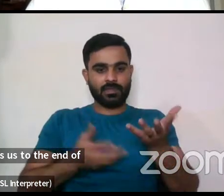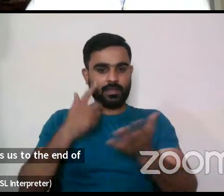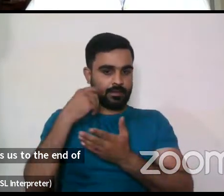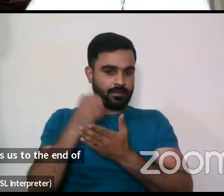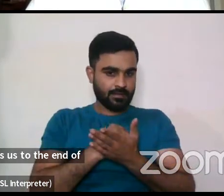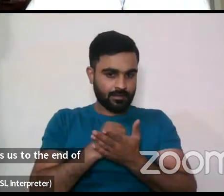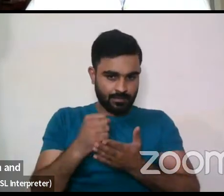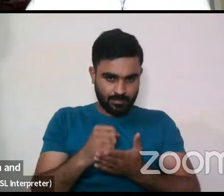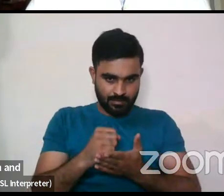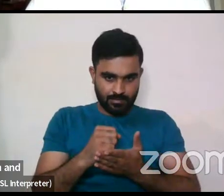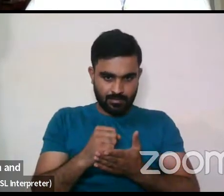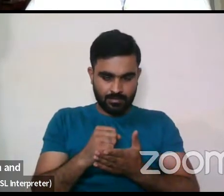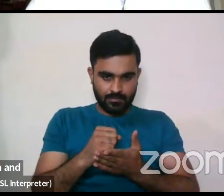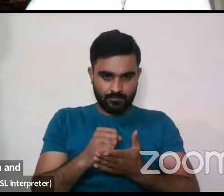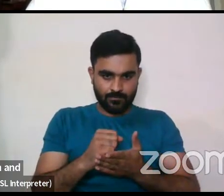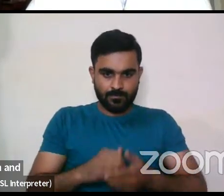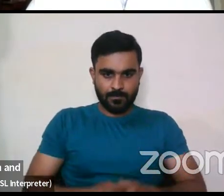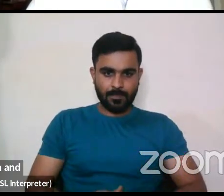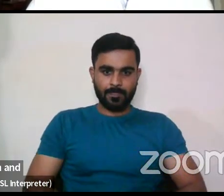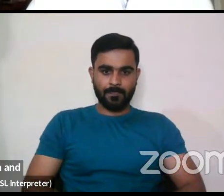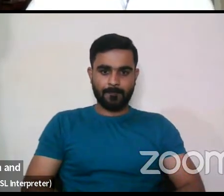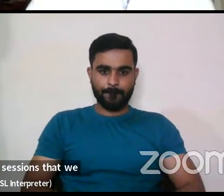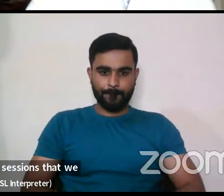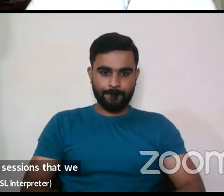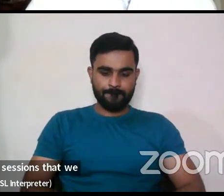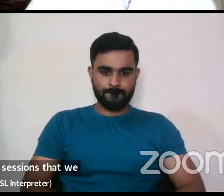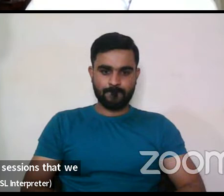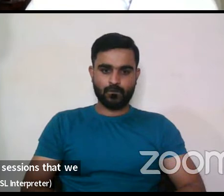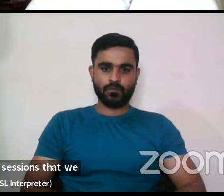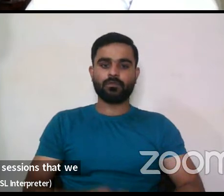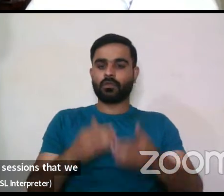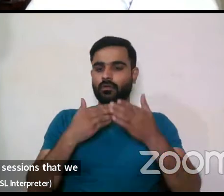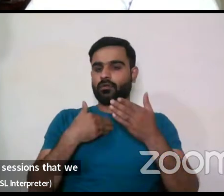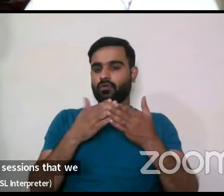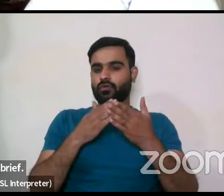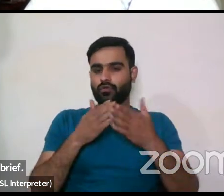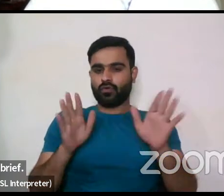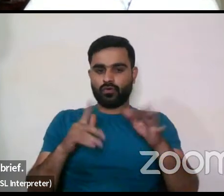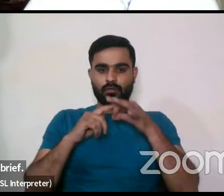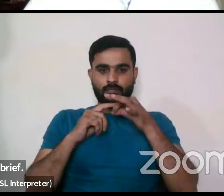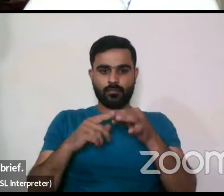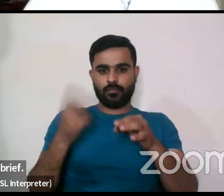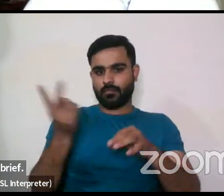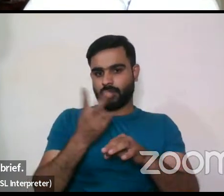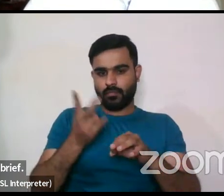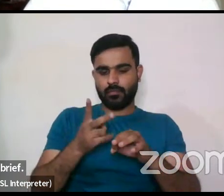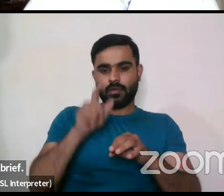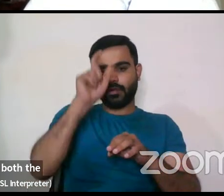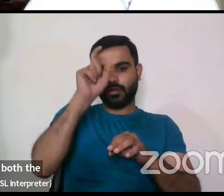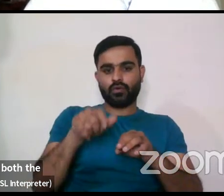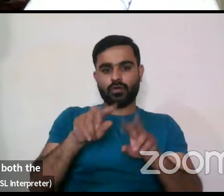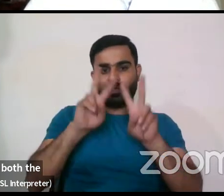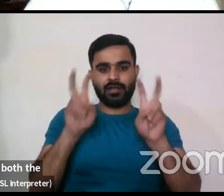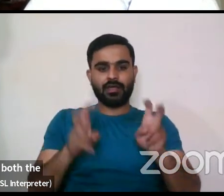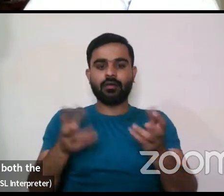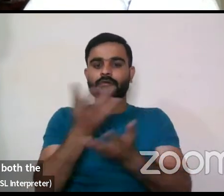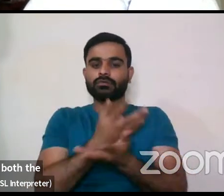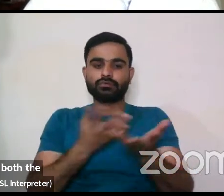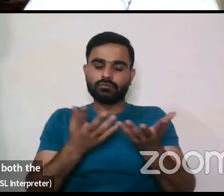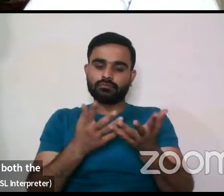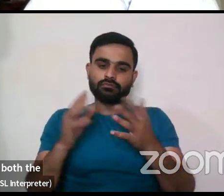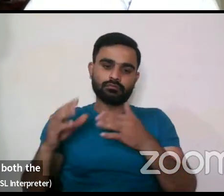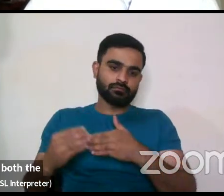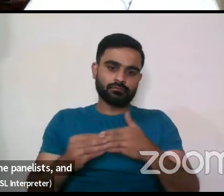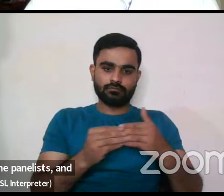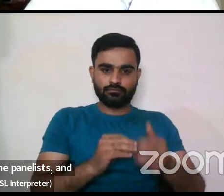and keep it very brief. I will just open the question to both the panelists, and I'm happy to take both your views on